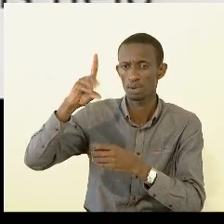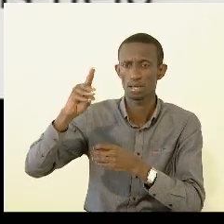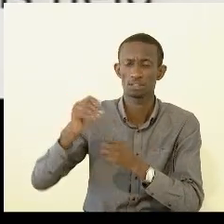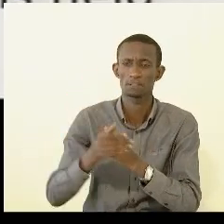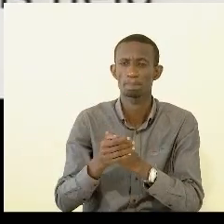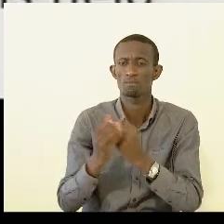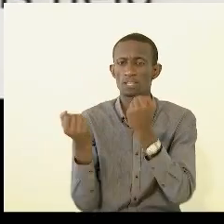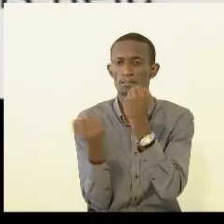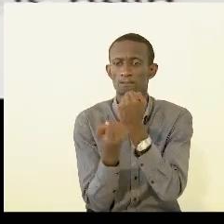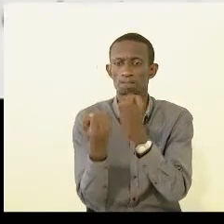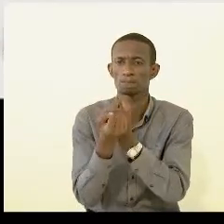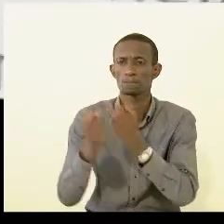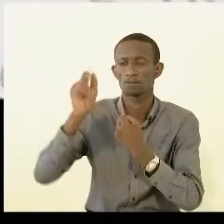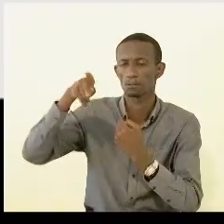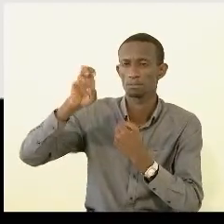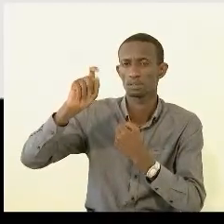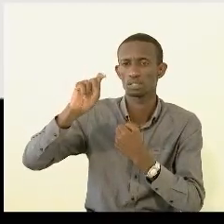stem.